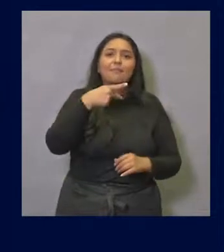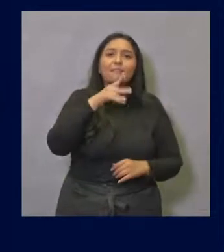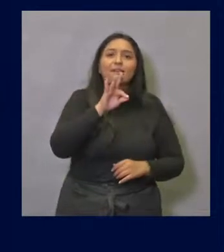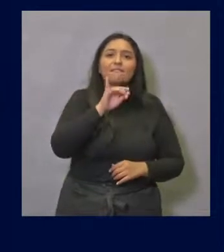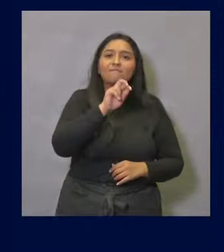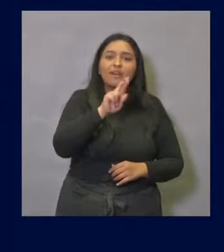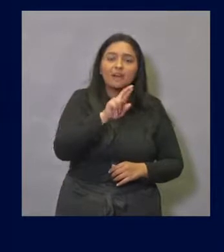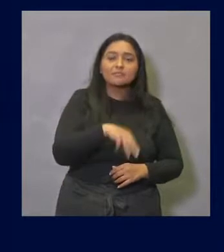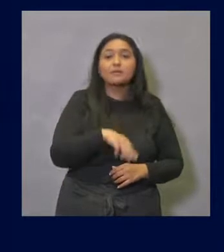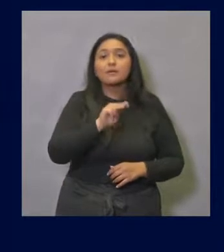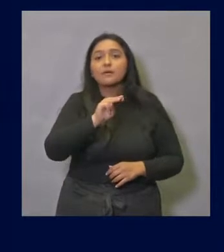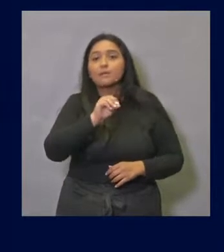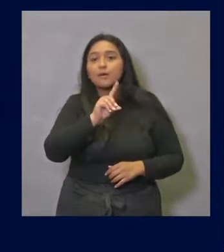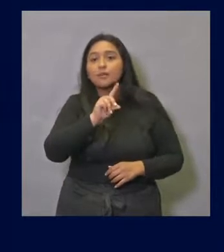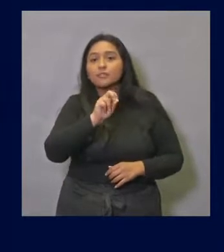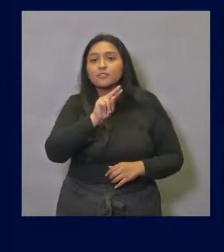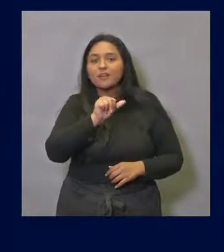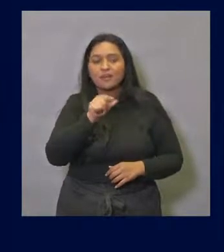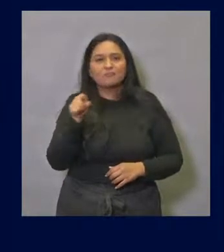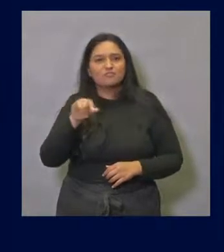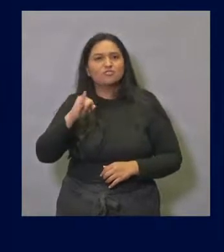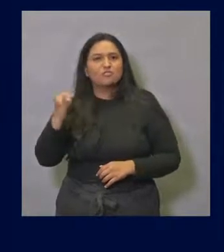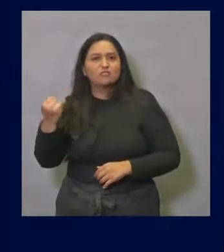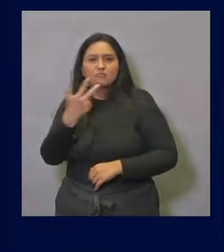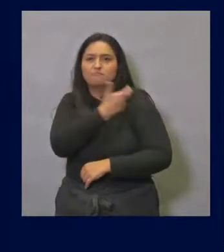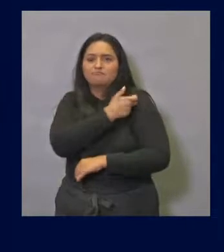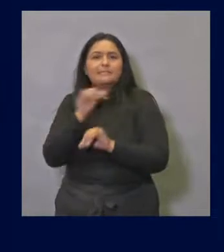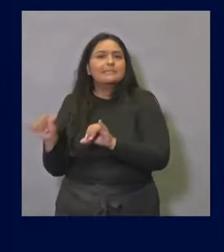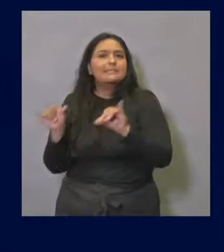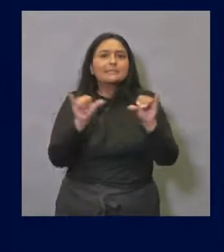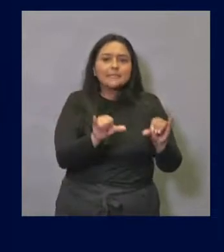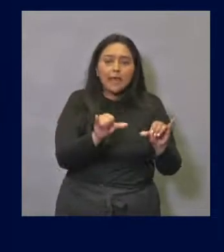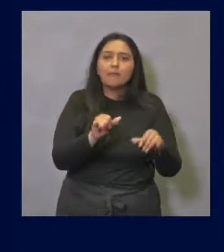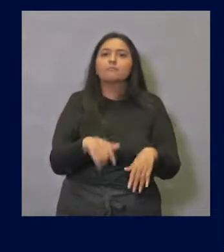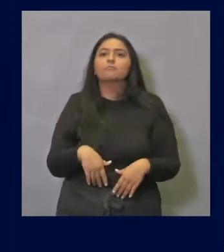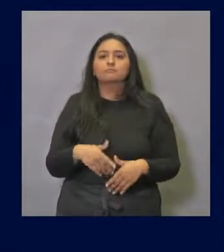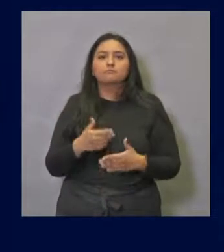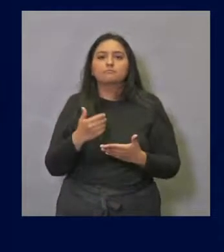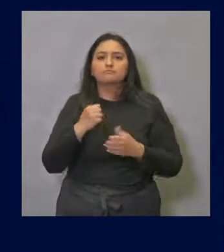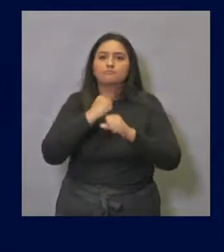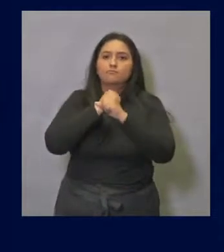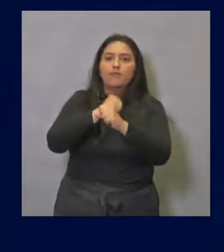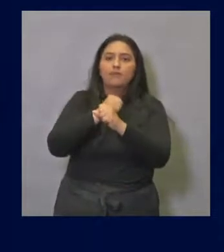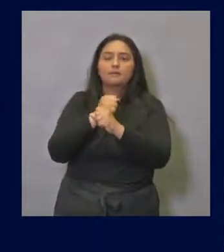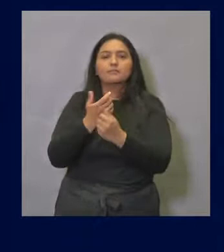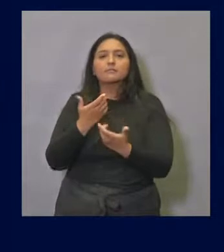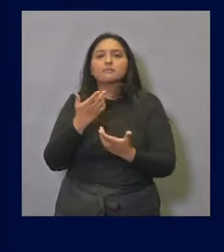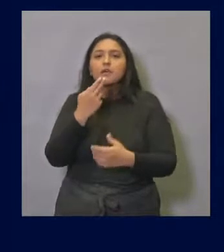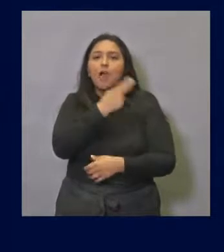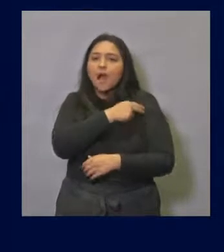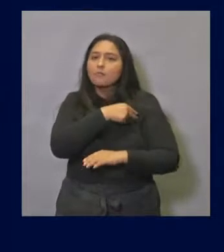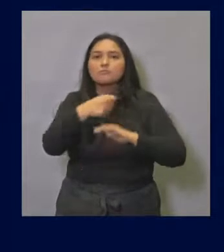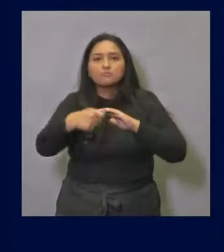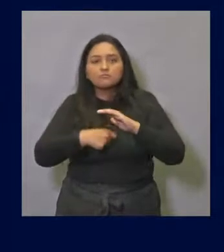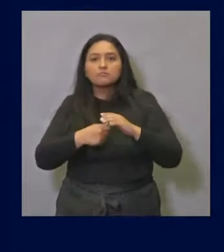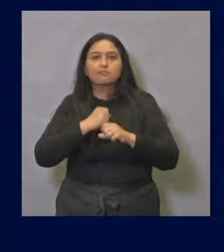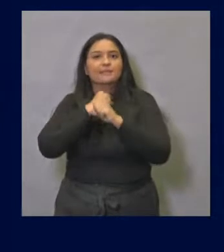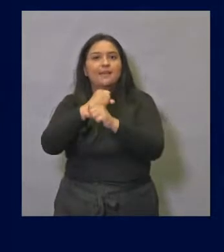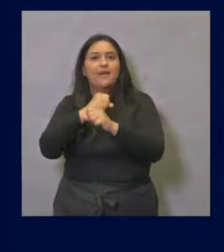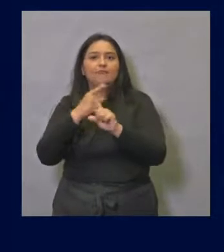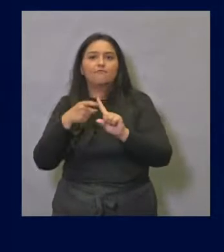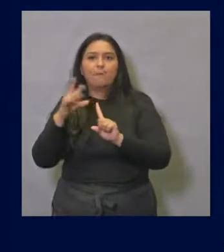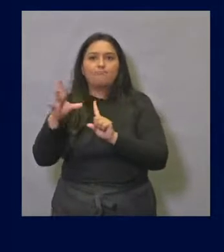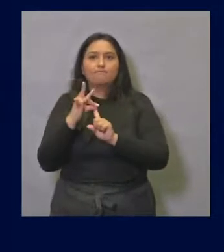be highly effective in preventing hospitalizations and deaths during the clinical trials. Unlike Pfizer and Moderna,